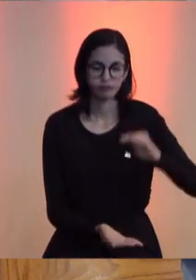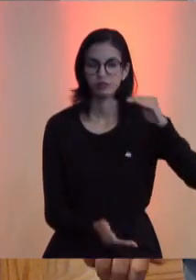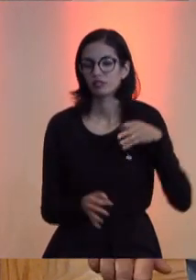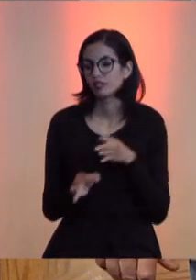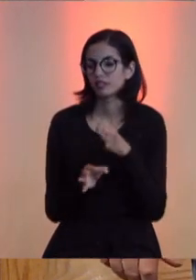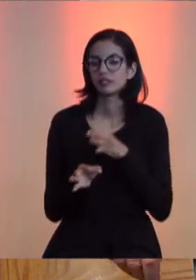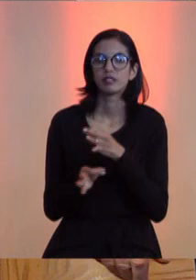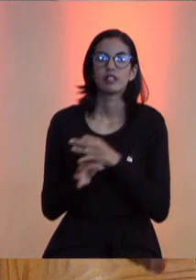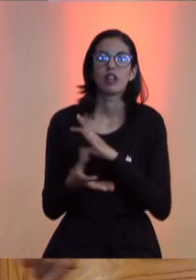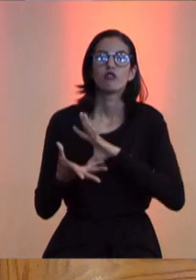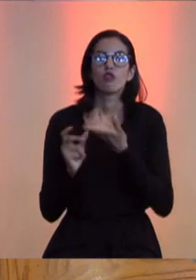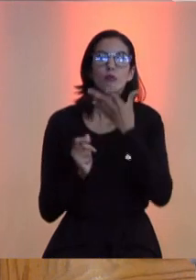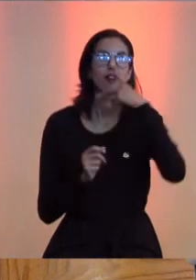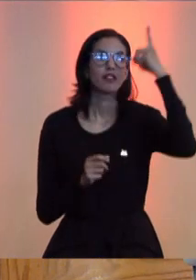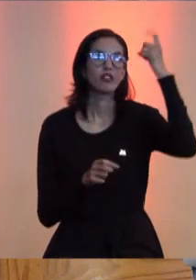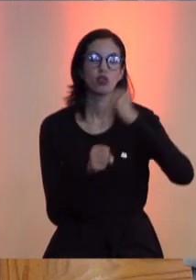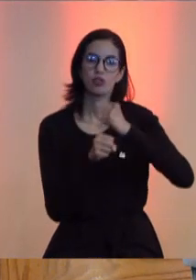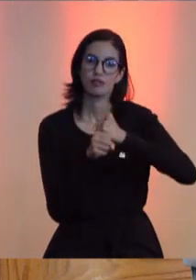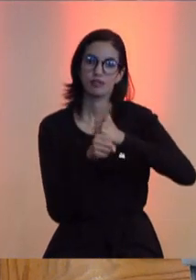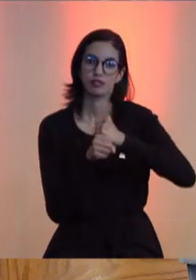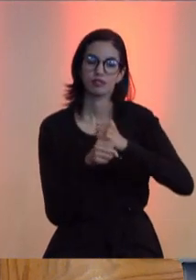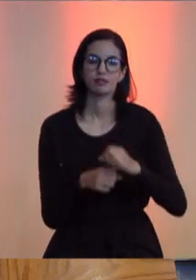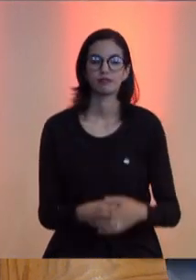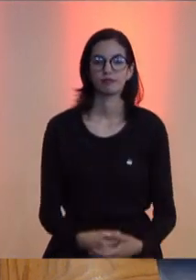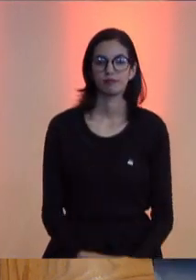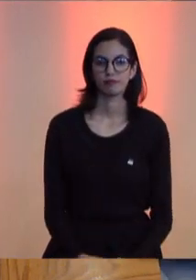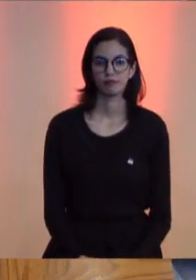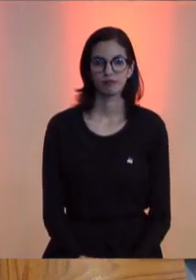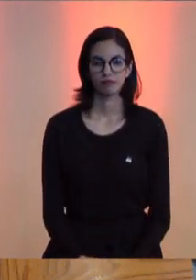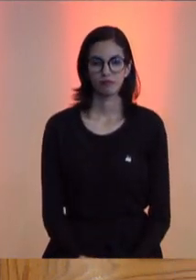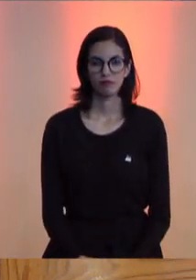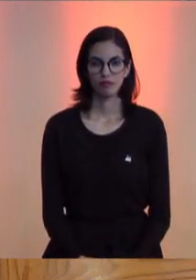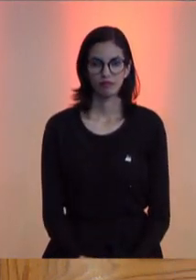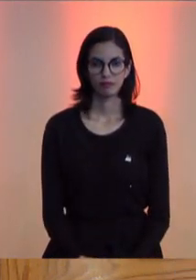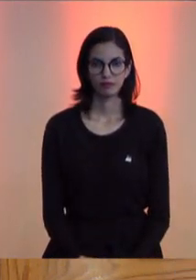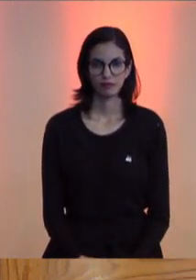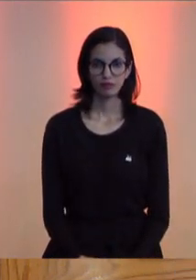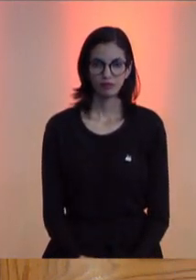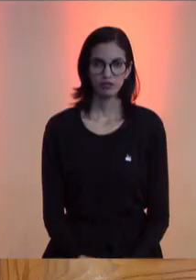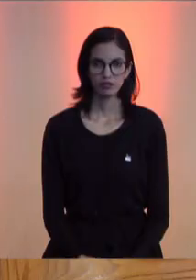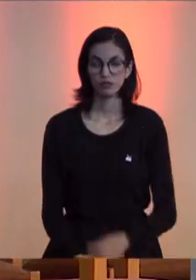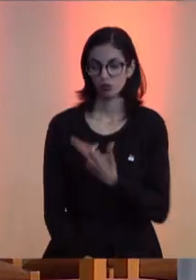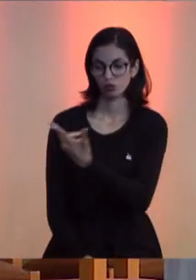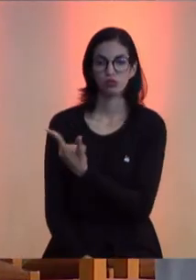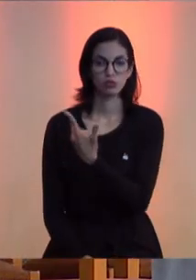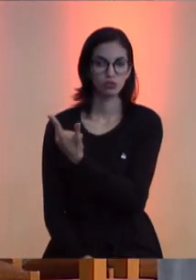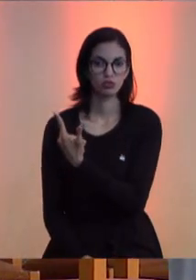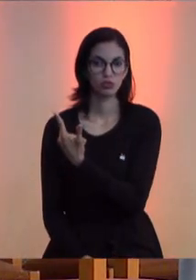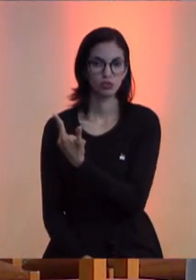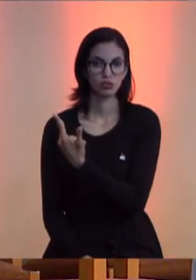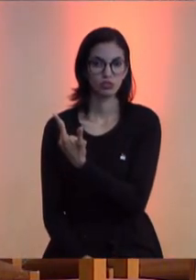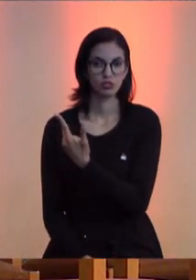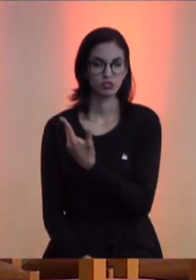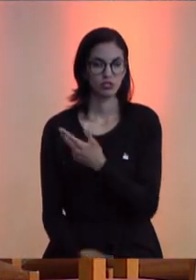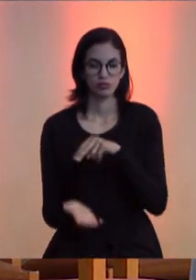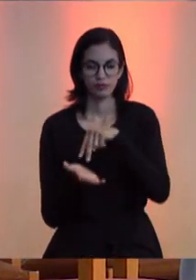So as Shadrach, Meshach, and Abednego stood before King Nebuchadnezzar, así que Shadrach, Meshach, y Abednego de pie frente al